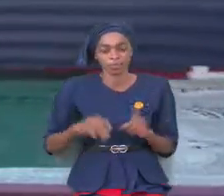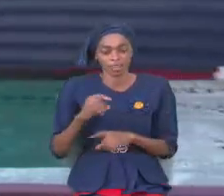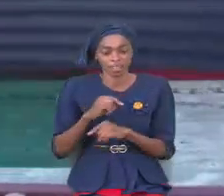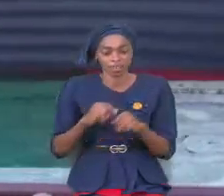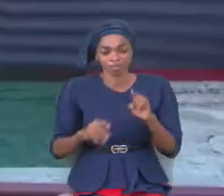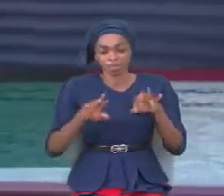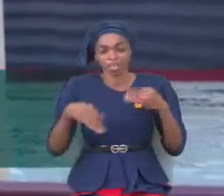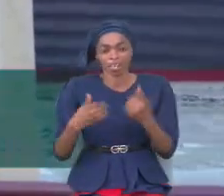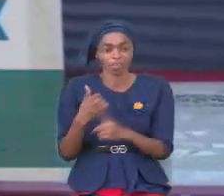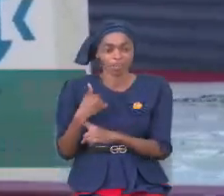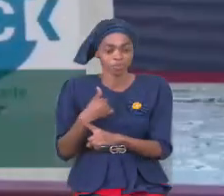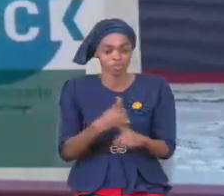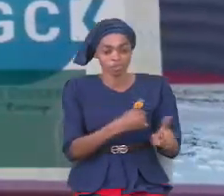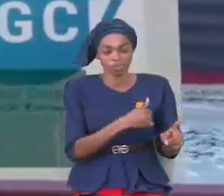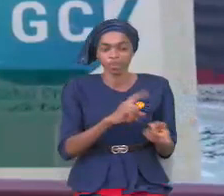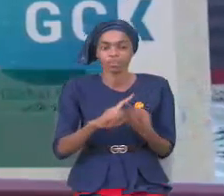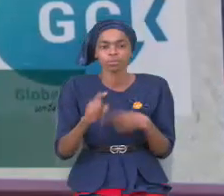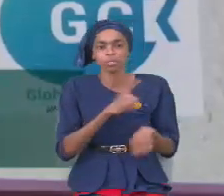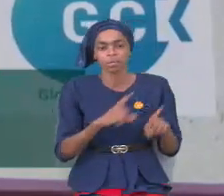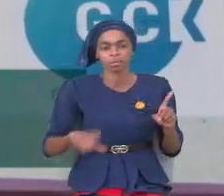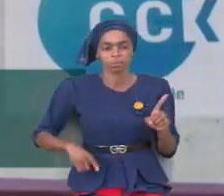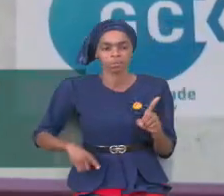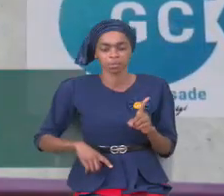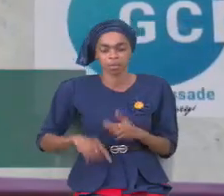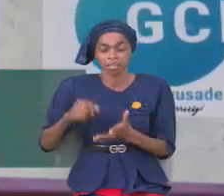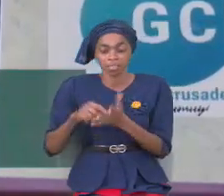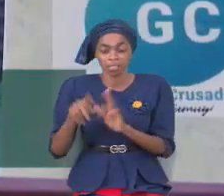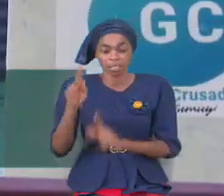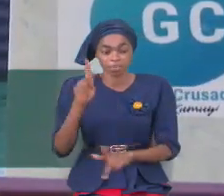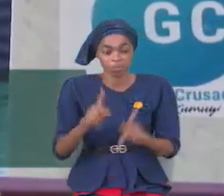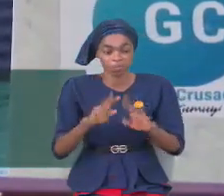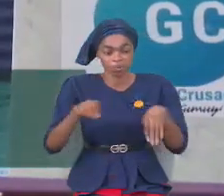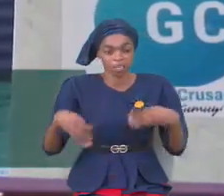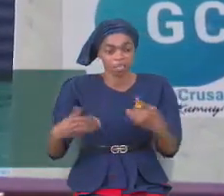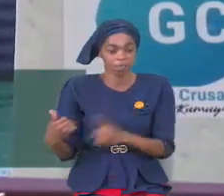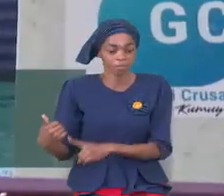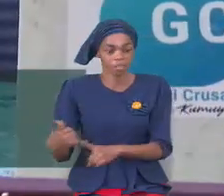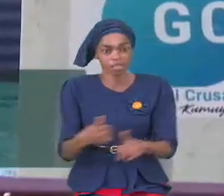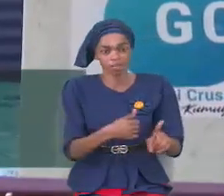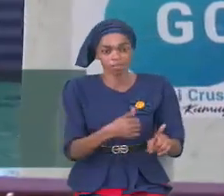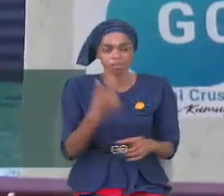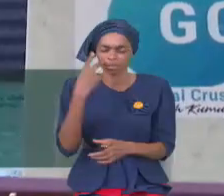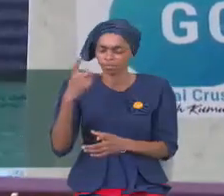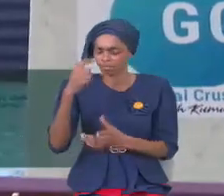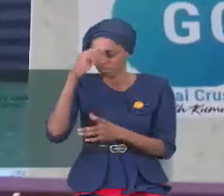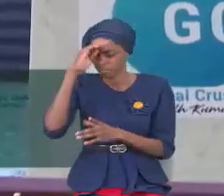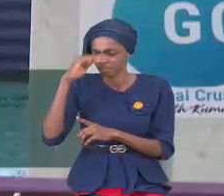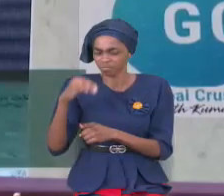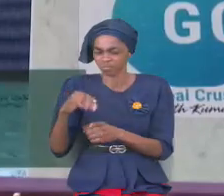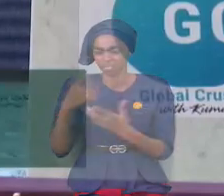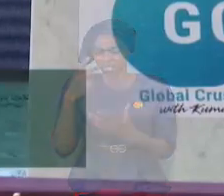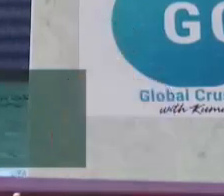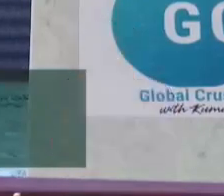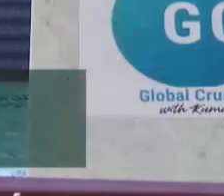Lord. They gave themselves. Look at the man. And look at everything inside him. Inside his